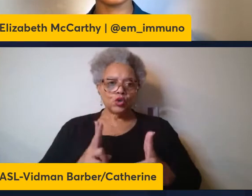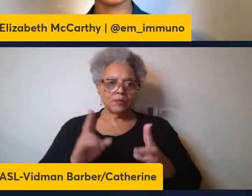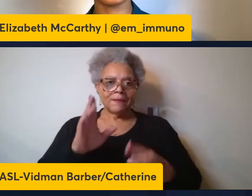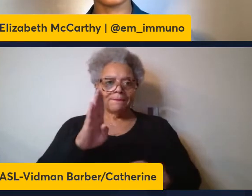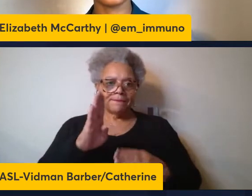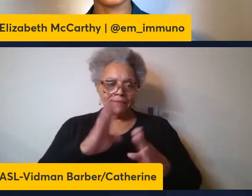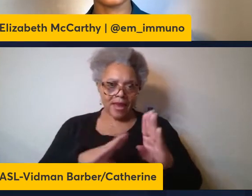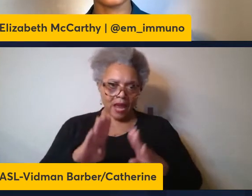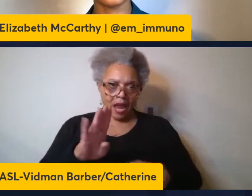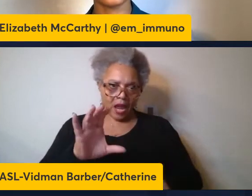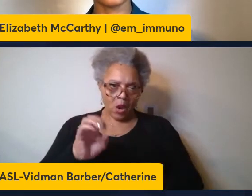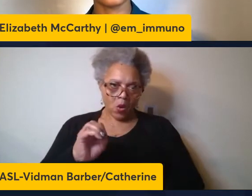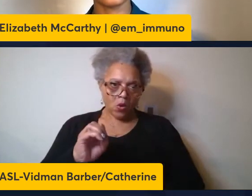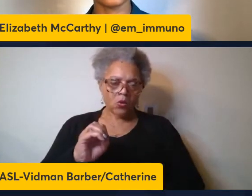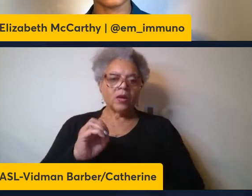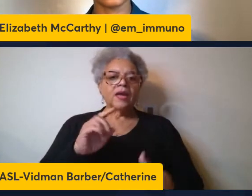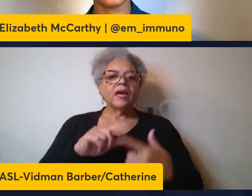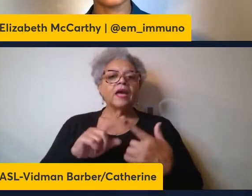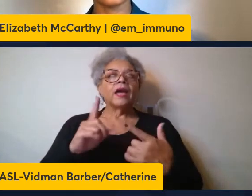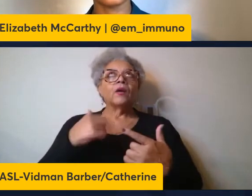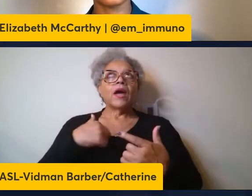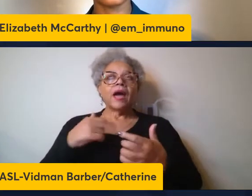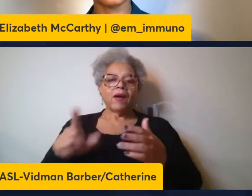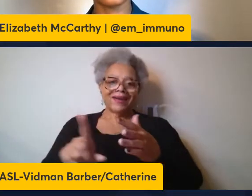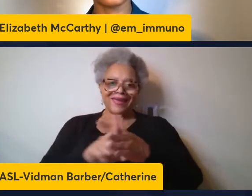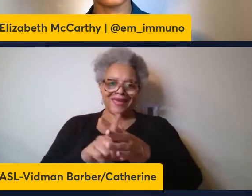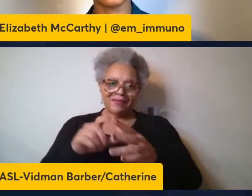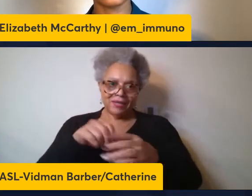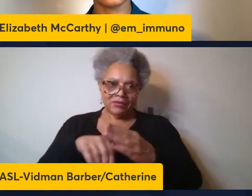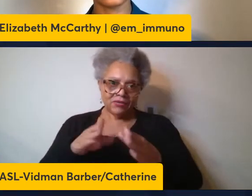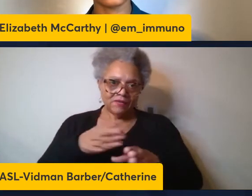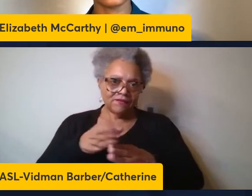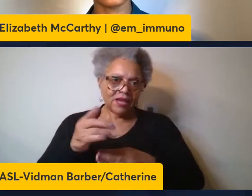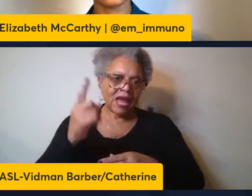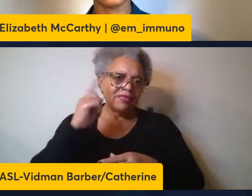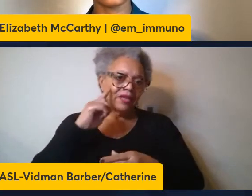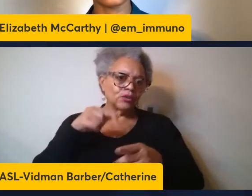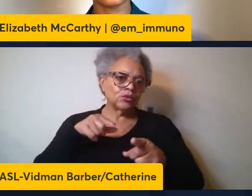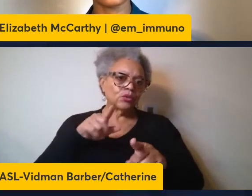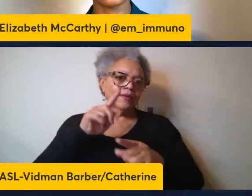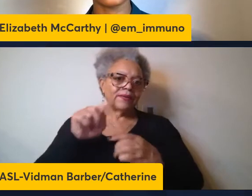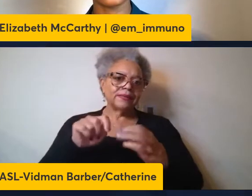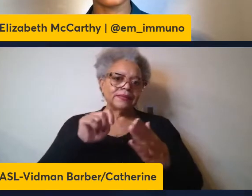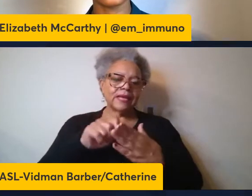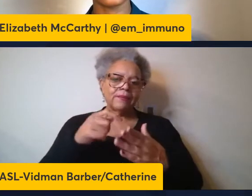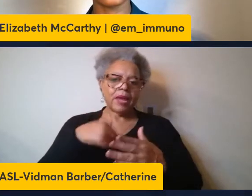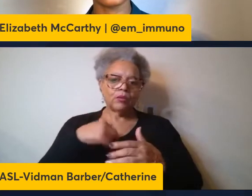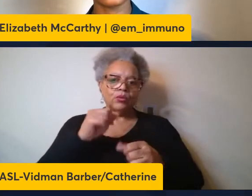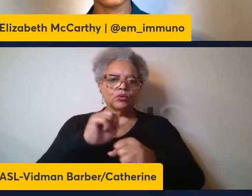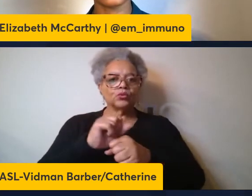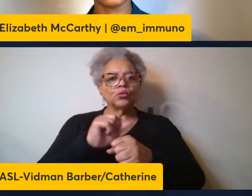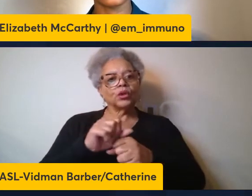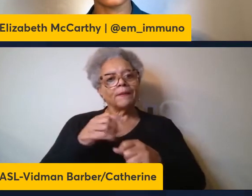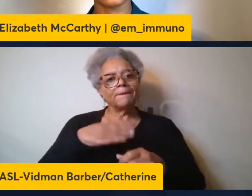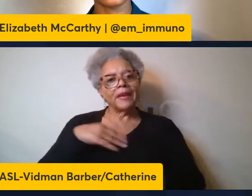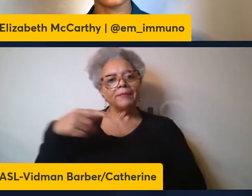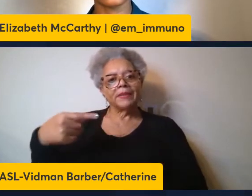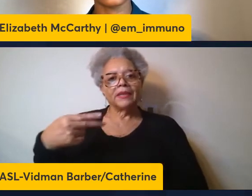of what brought me into it. And so I think at the time I was working during my PhD